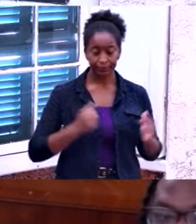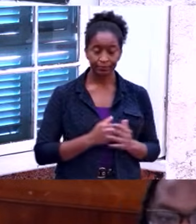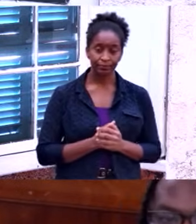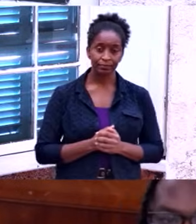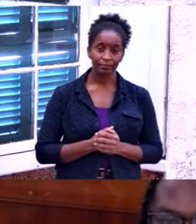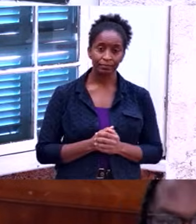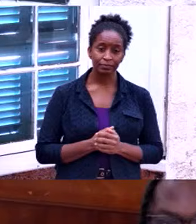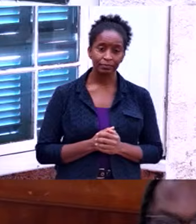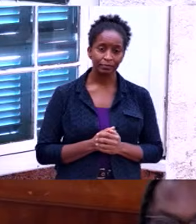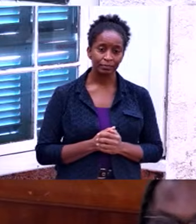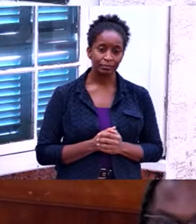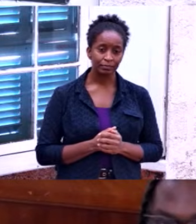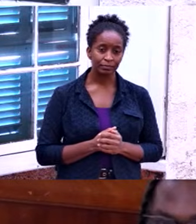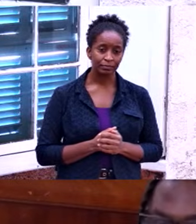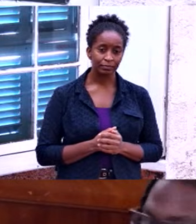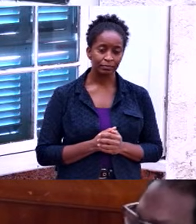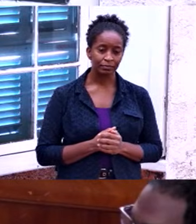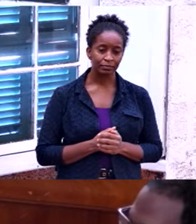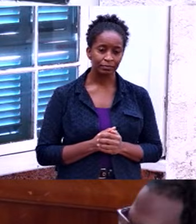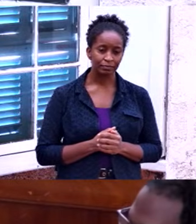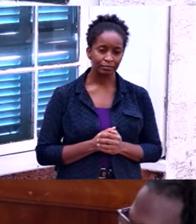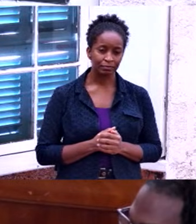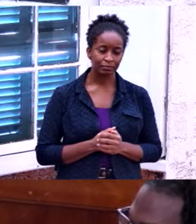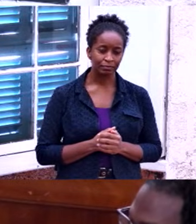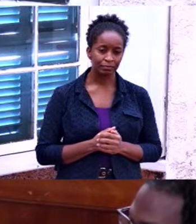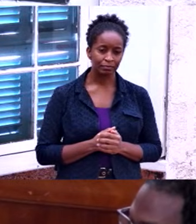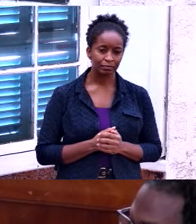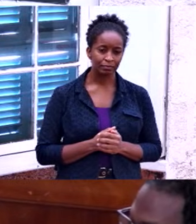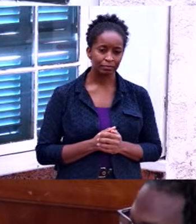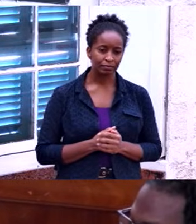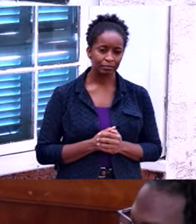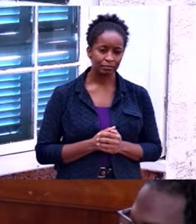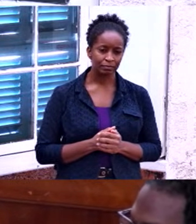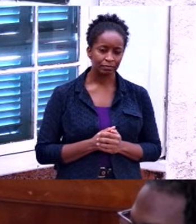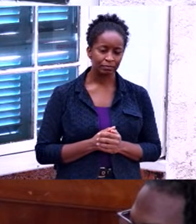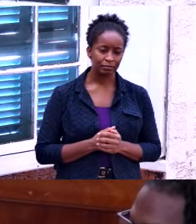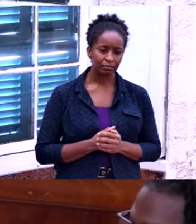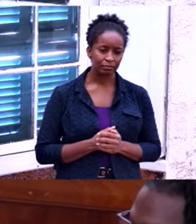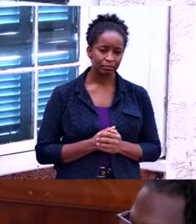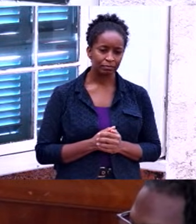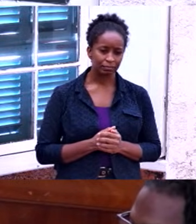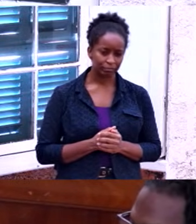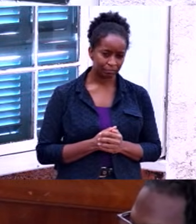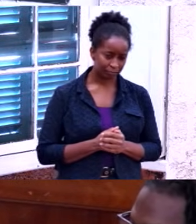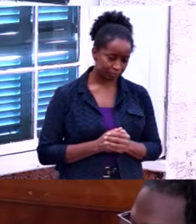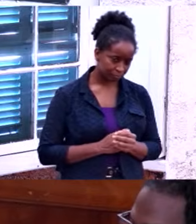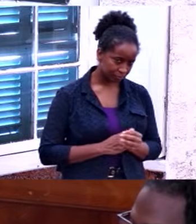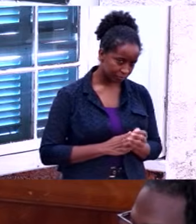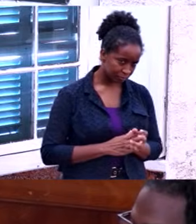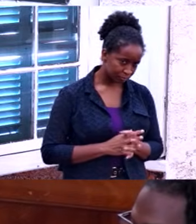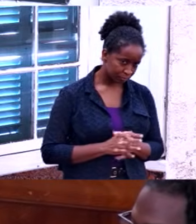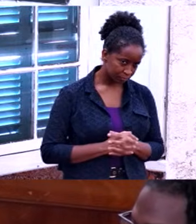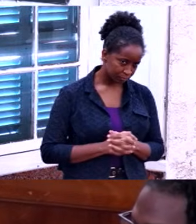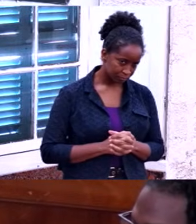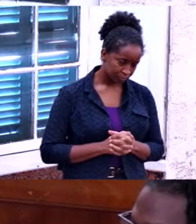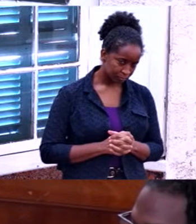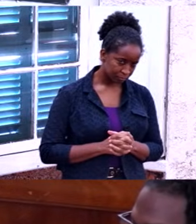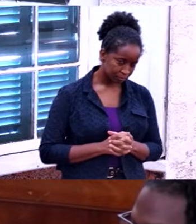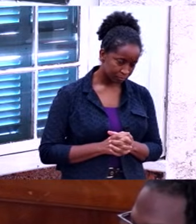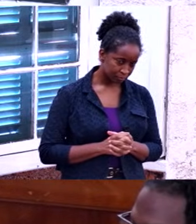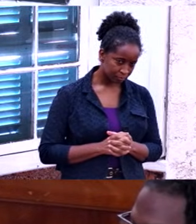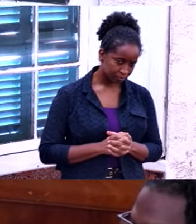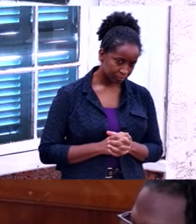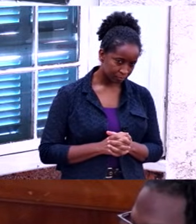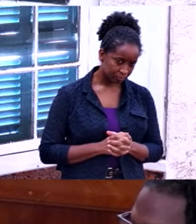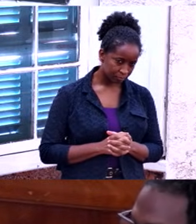is proceeding on a basis that, as the earlier speaker before me said, and the boy spoke, does not interfere or infringe